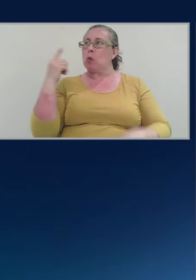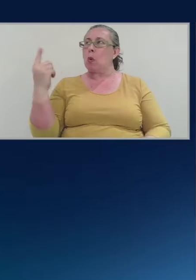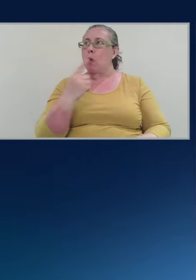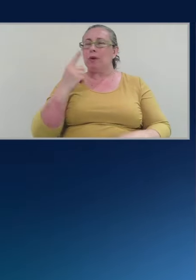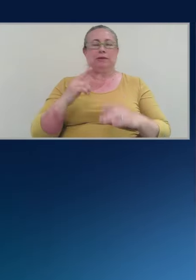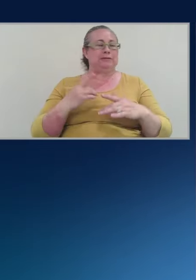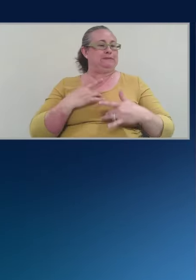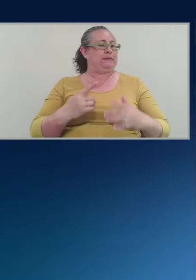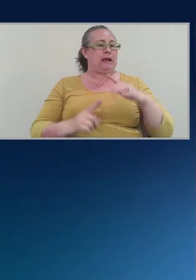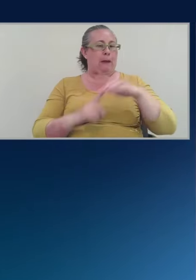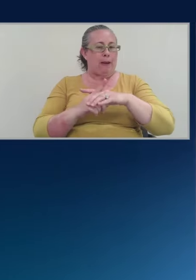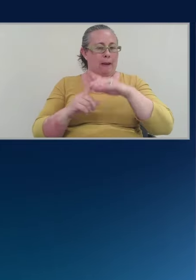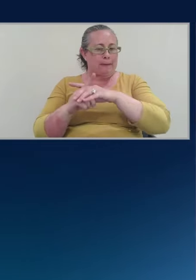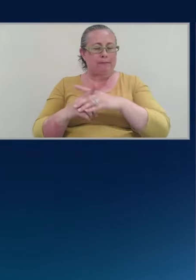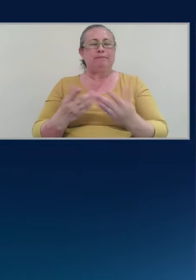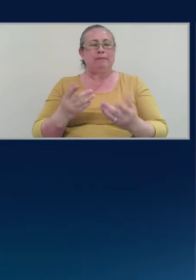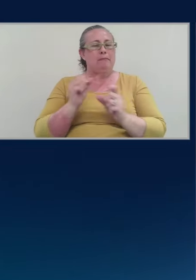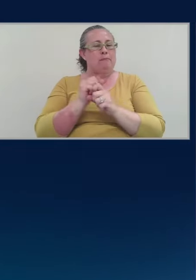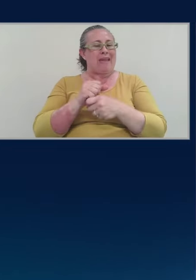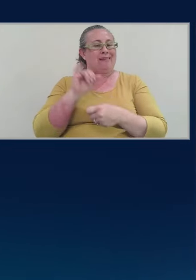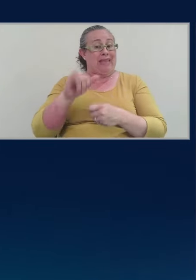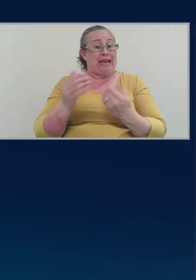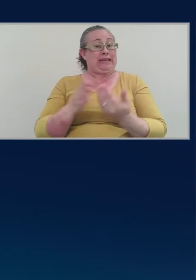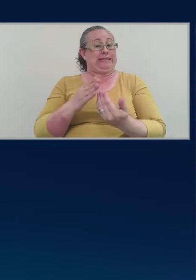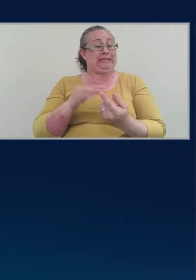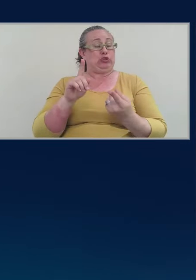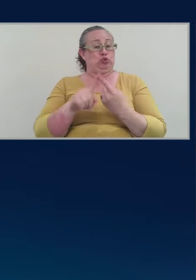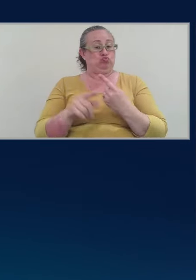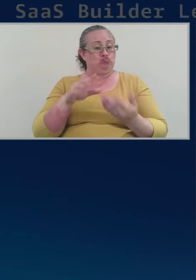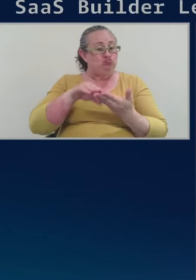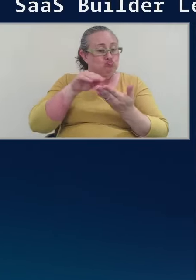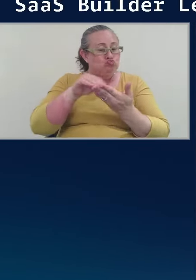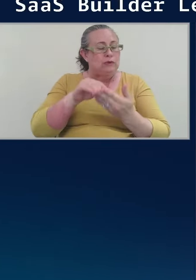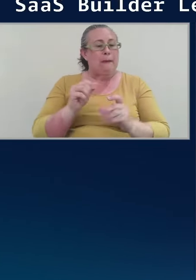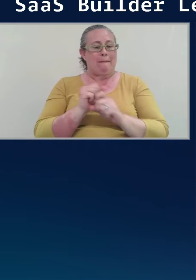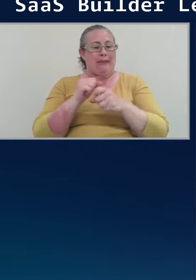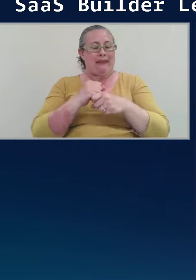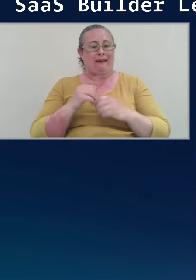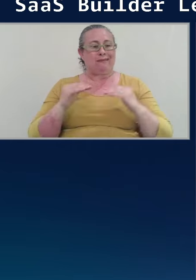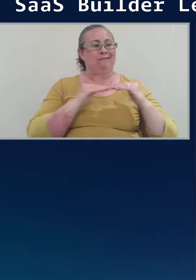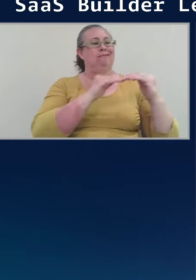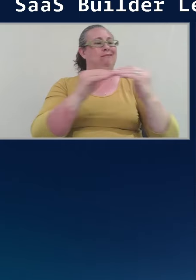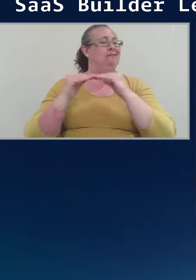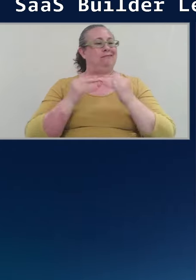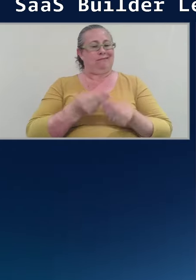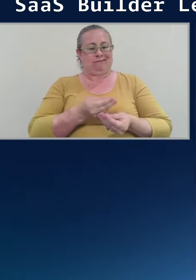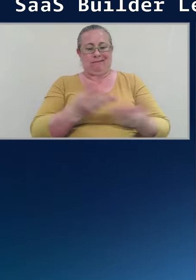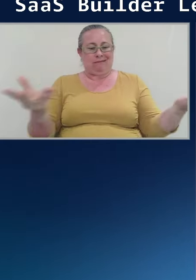So let's make that easy to consume. Let's democratize it and get it out there so that